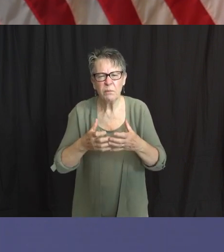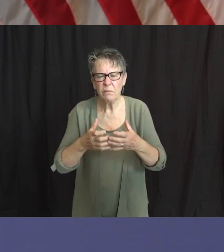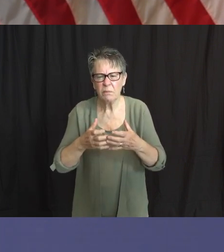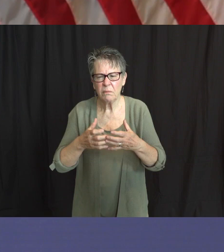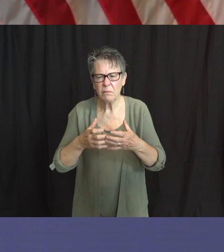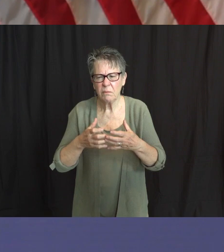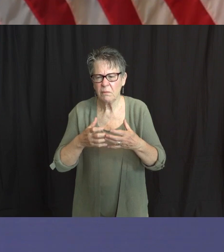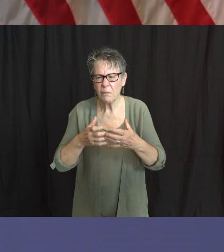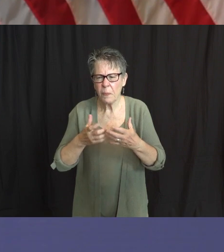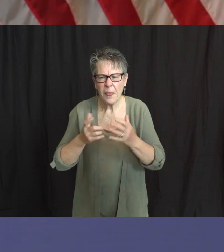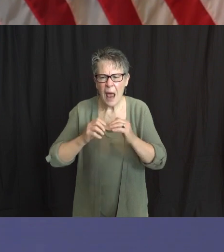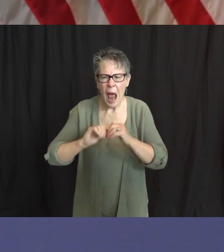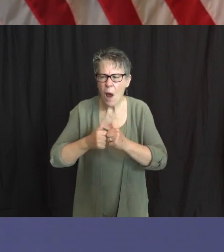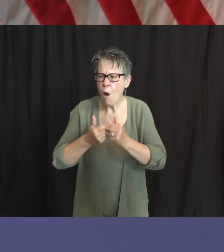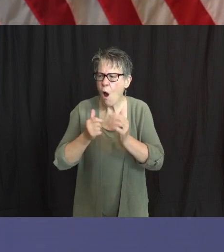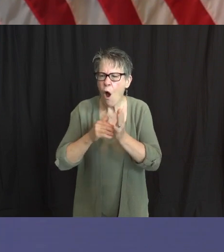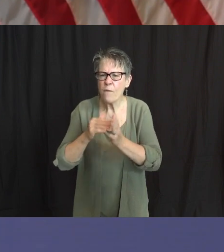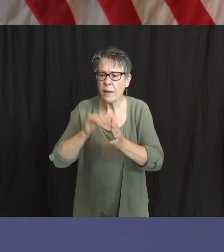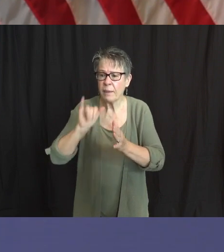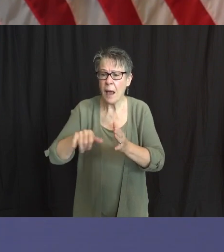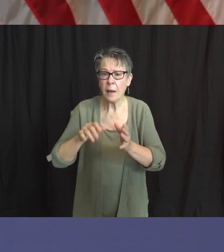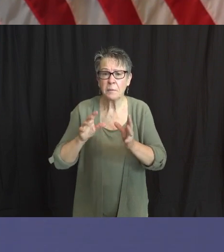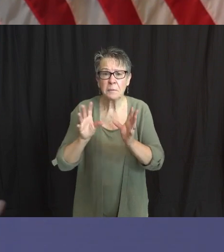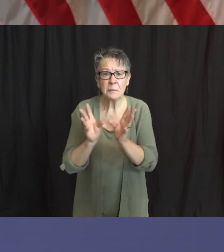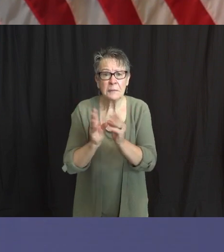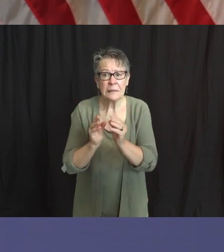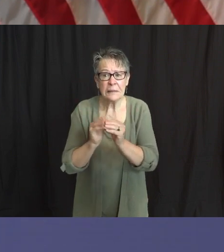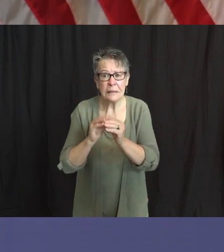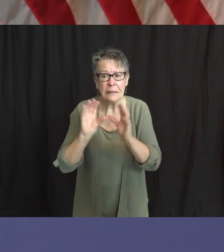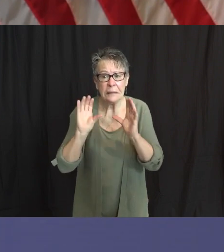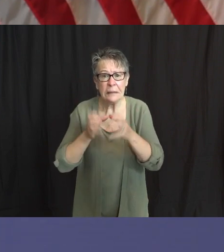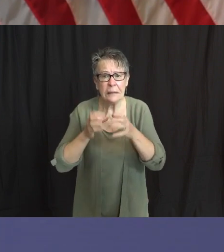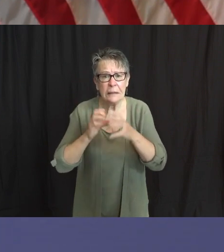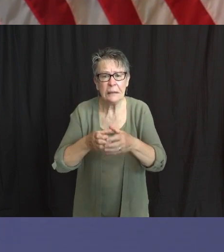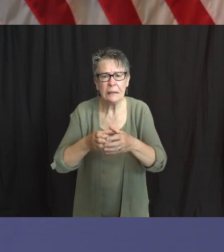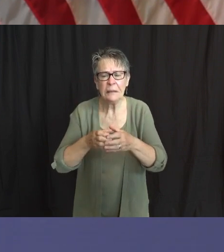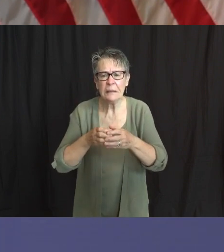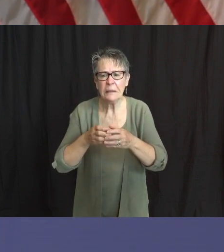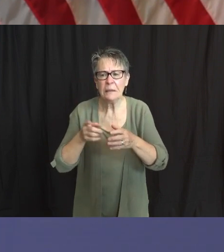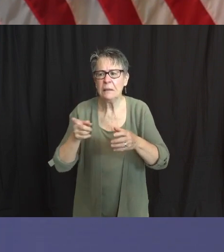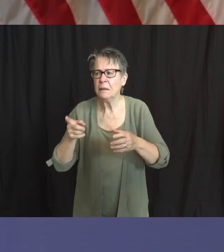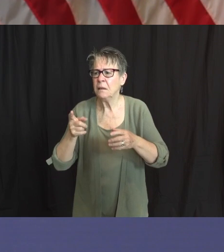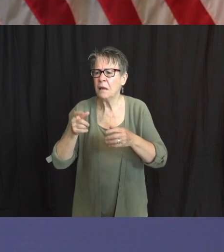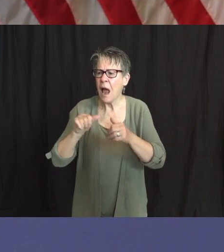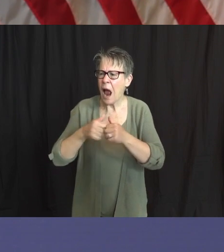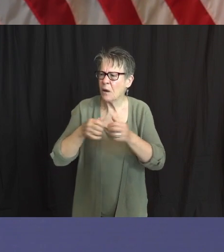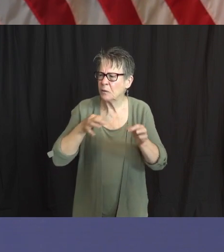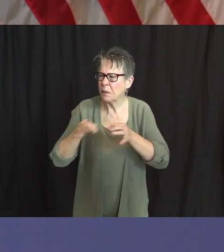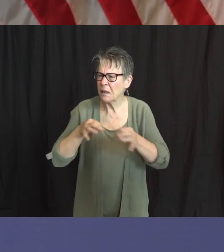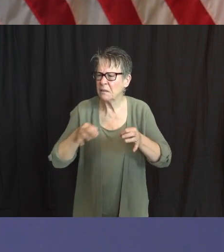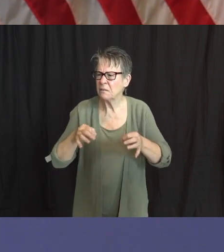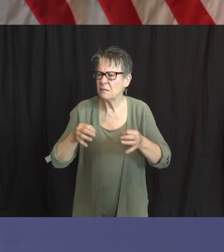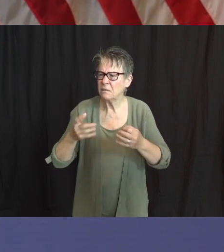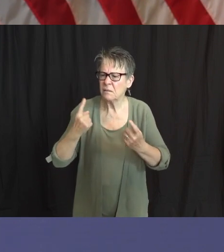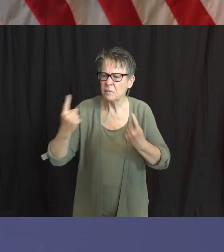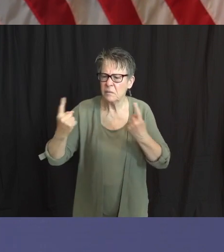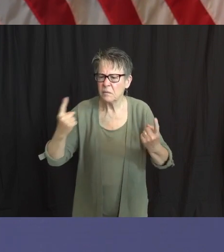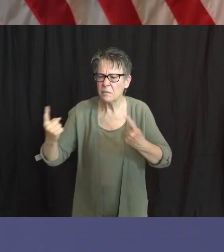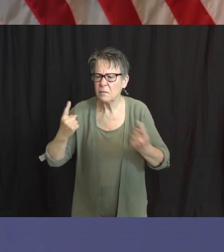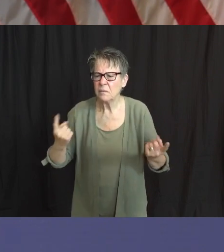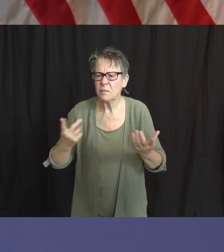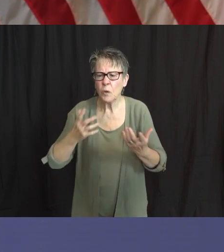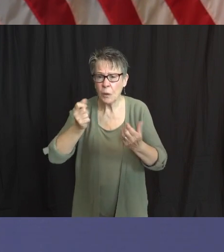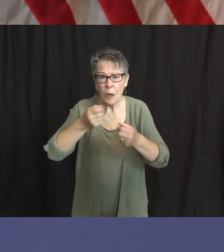meet? How were they chosen? Is the group bipartisan? Can you name the individual members? And will its